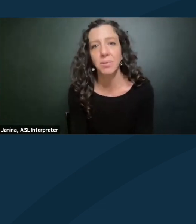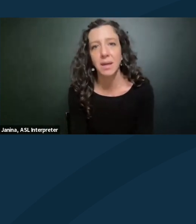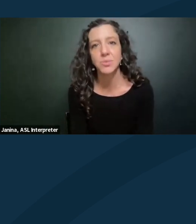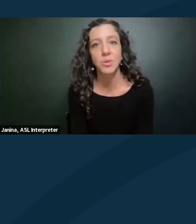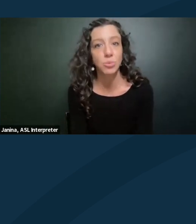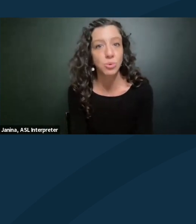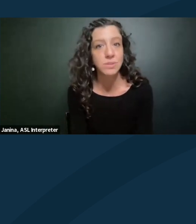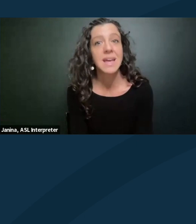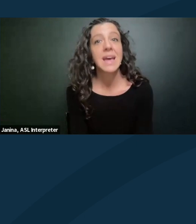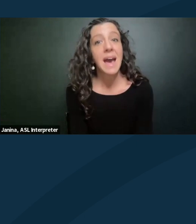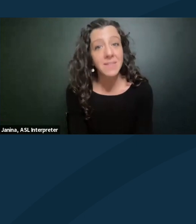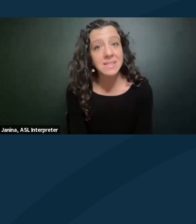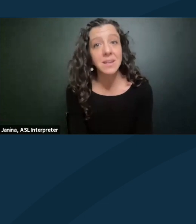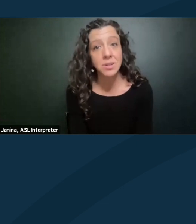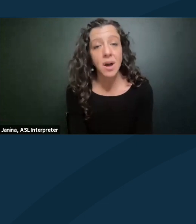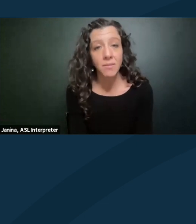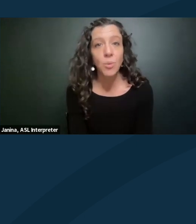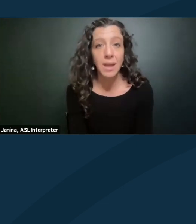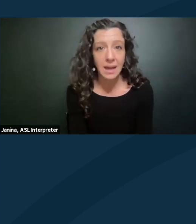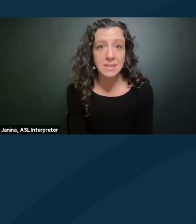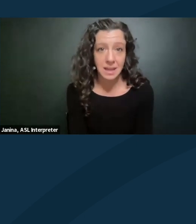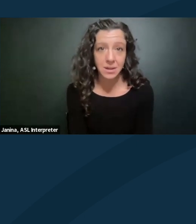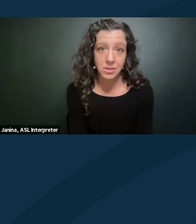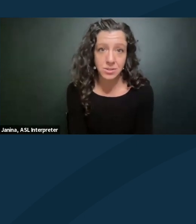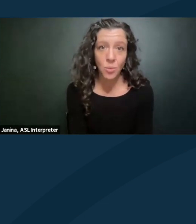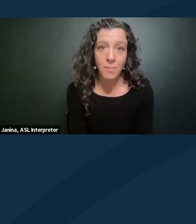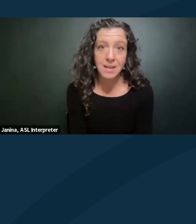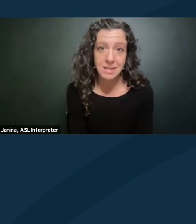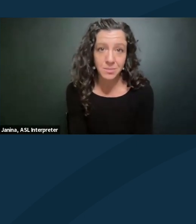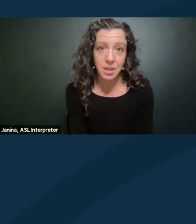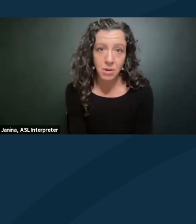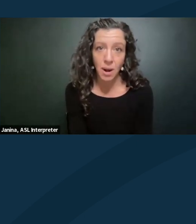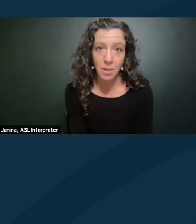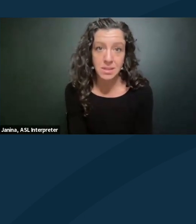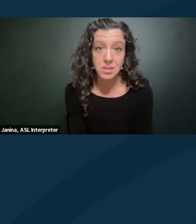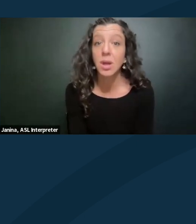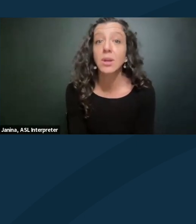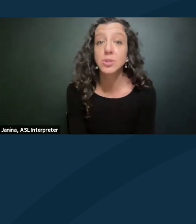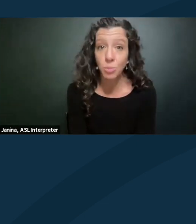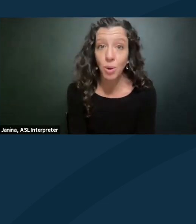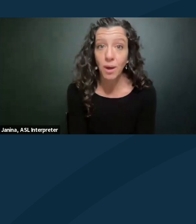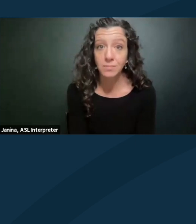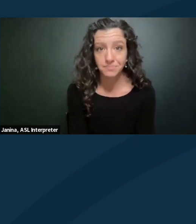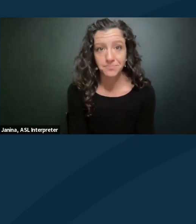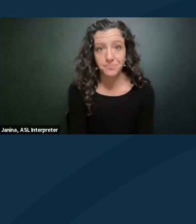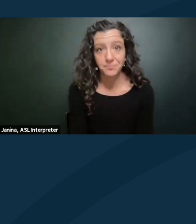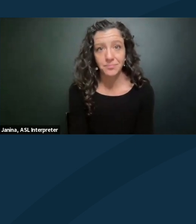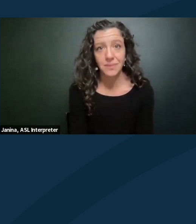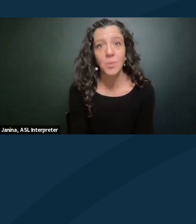maintains compliance with rules and the standards of the WCAG standards, the Web Accessibility Requirements